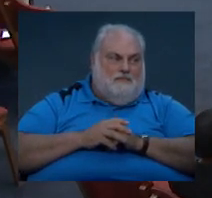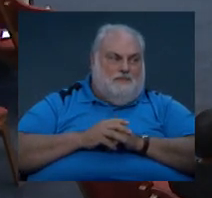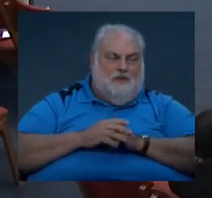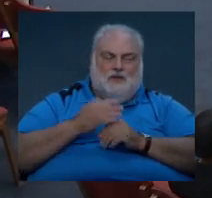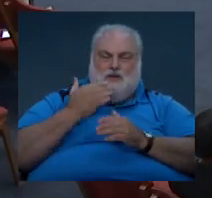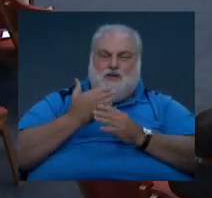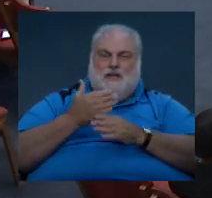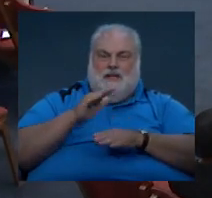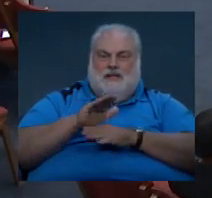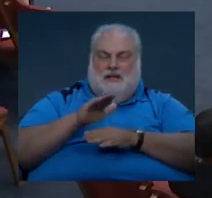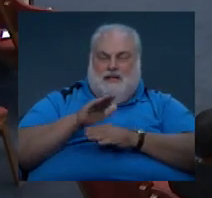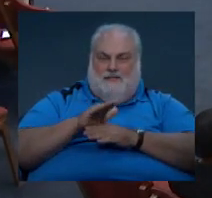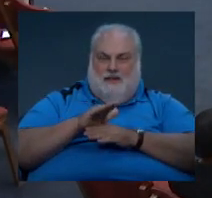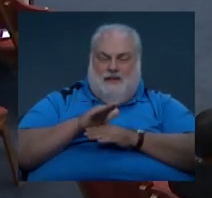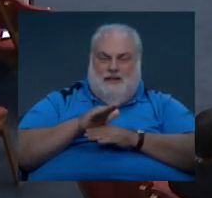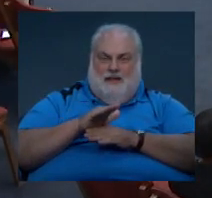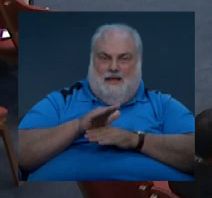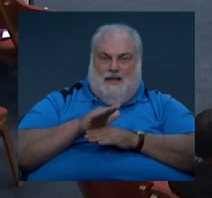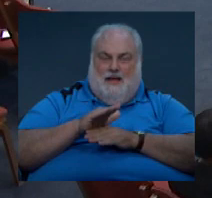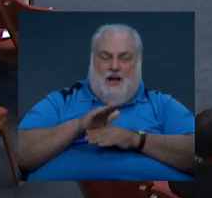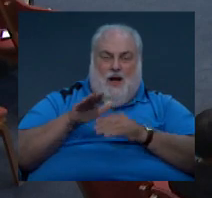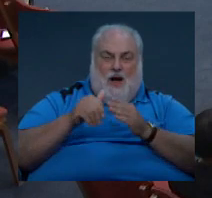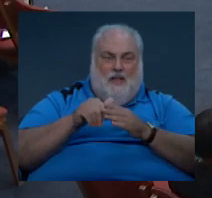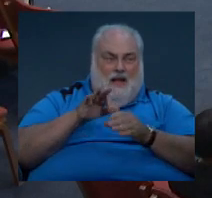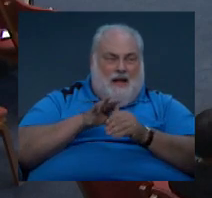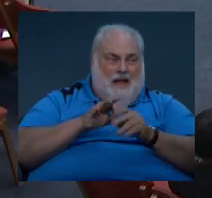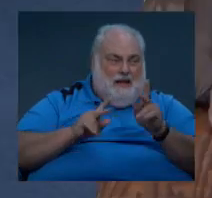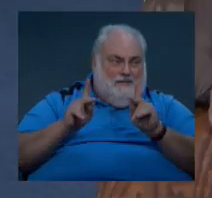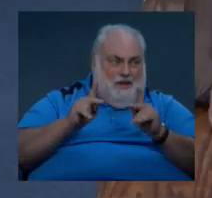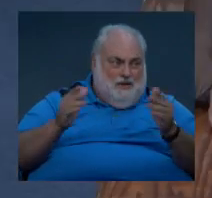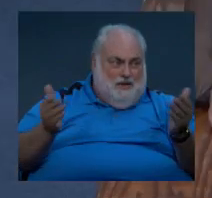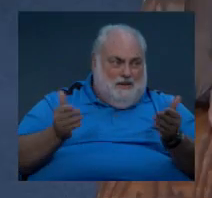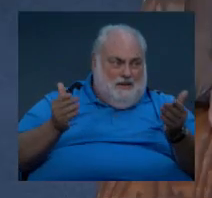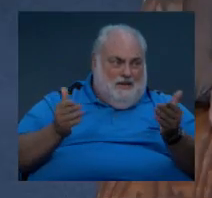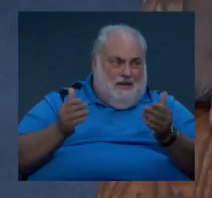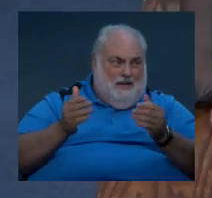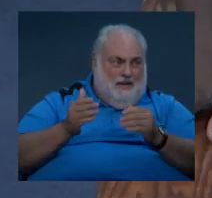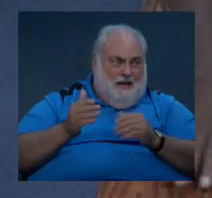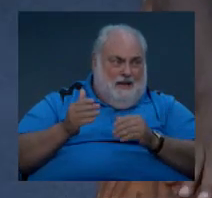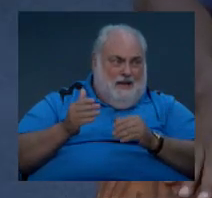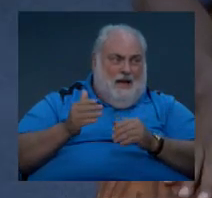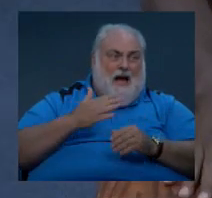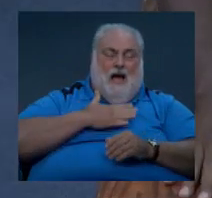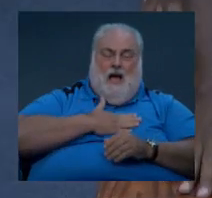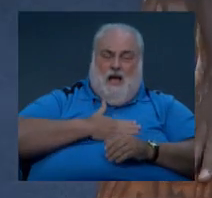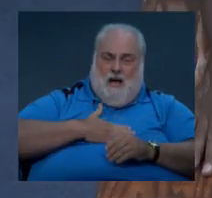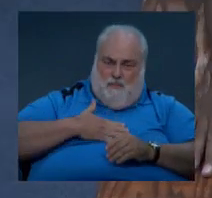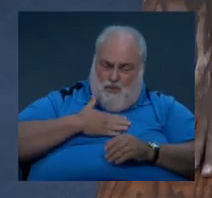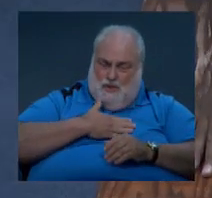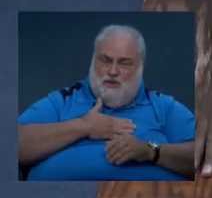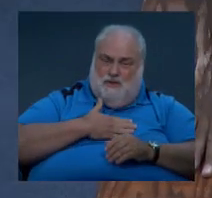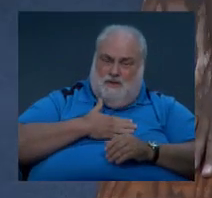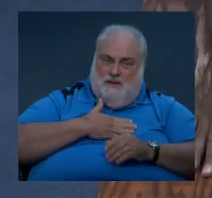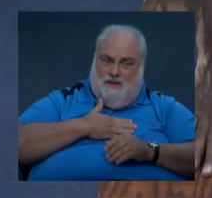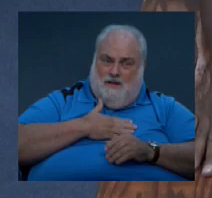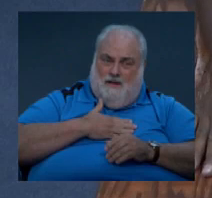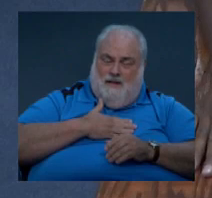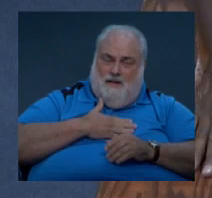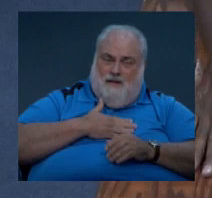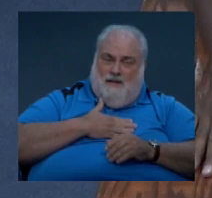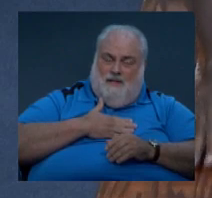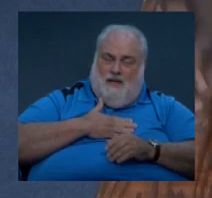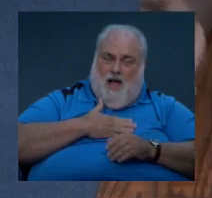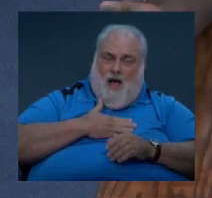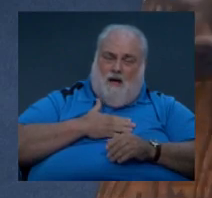Good evening, Mr. Mayor and all the elected officials here. I really appreciate the